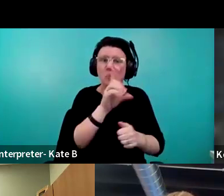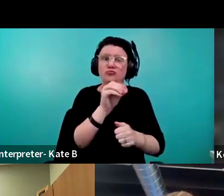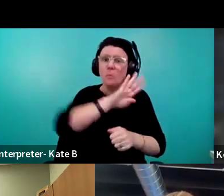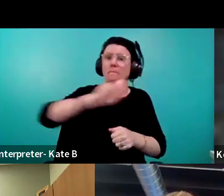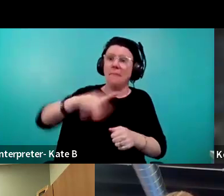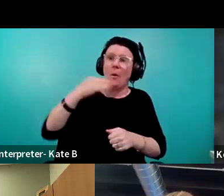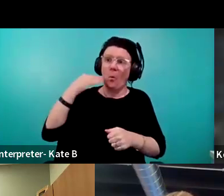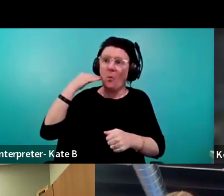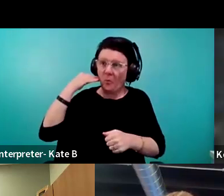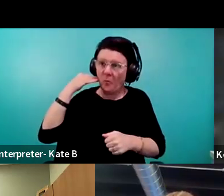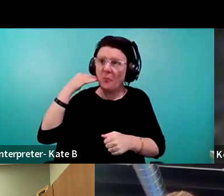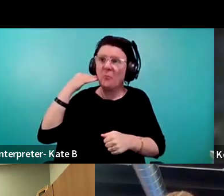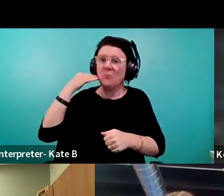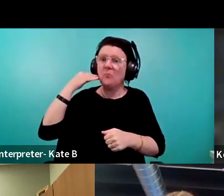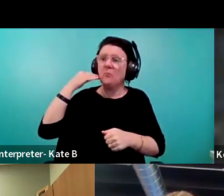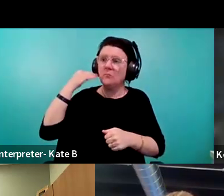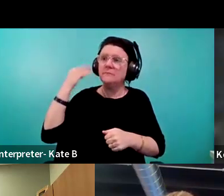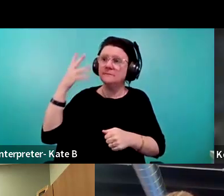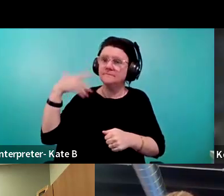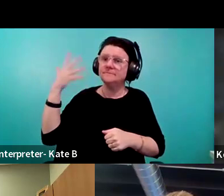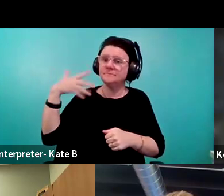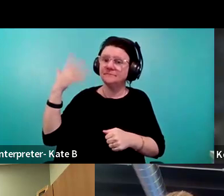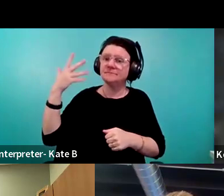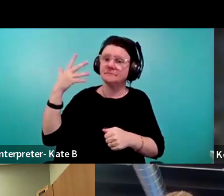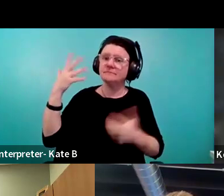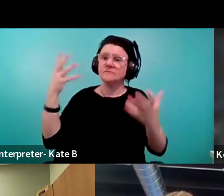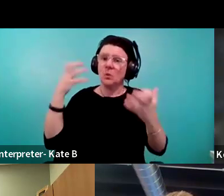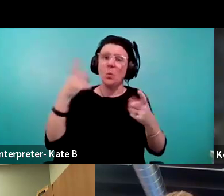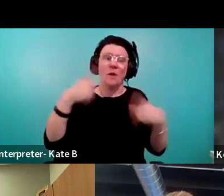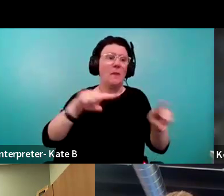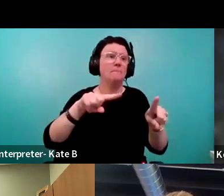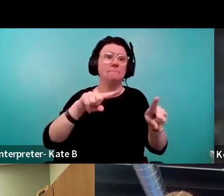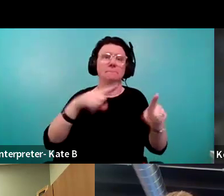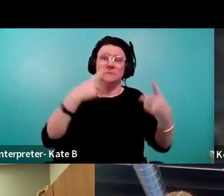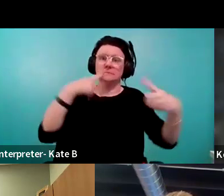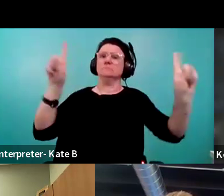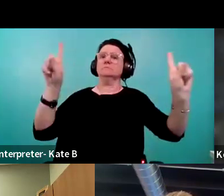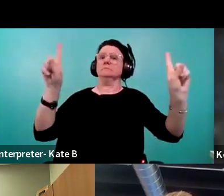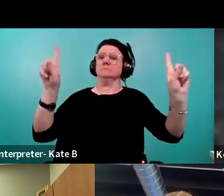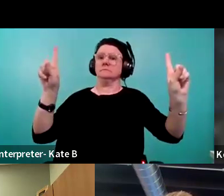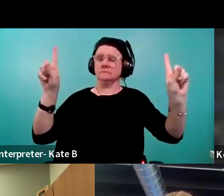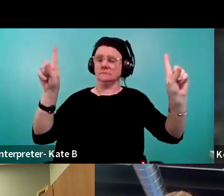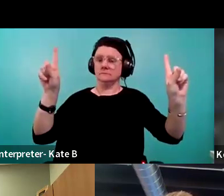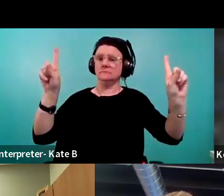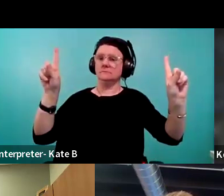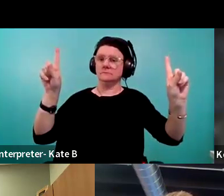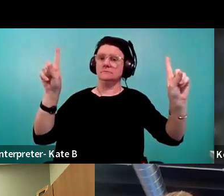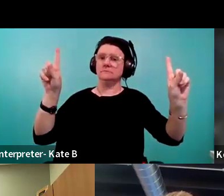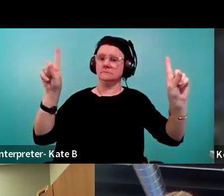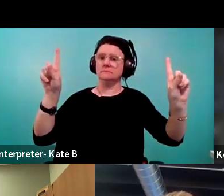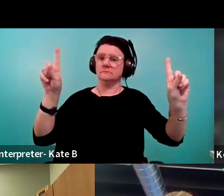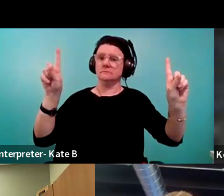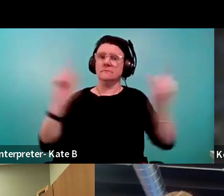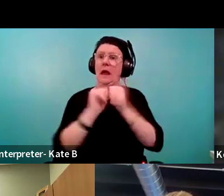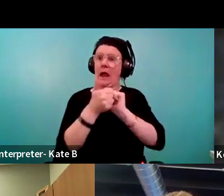back, and we want to have them be able to succeed with the tools